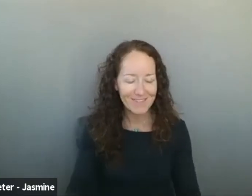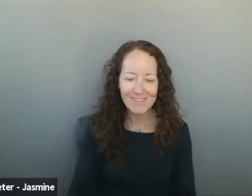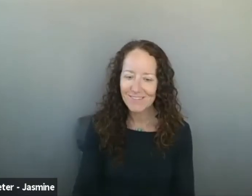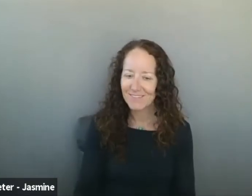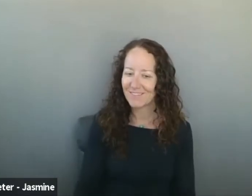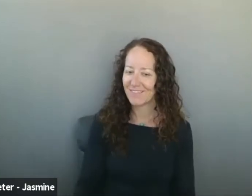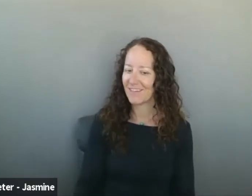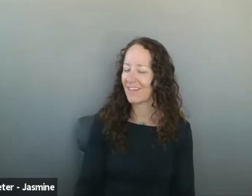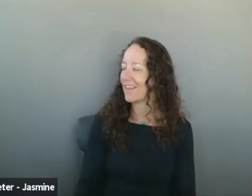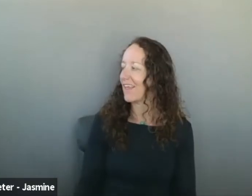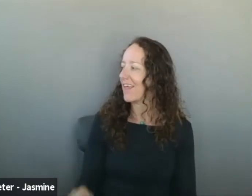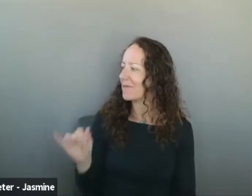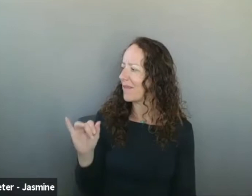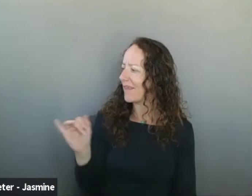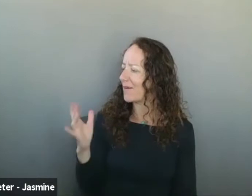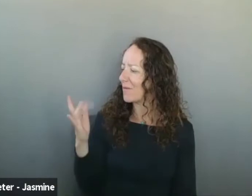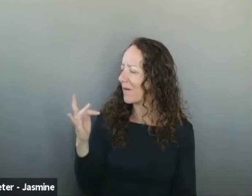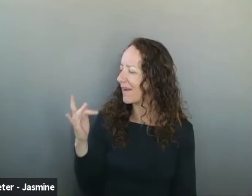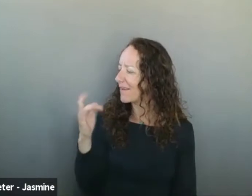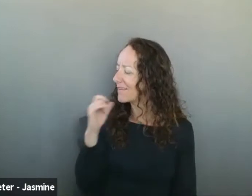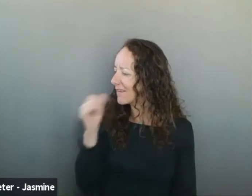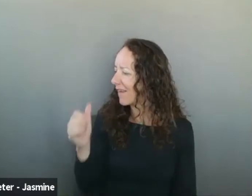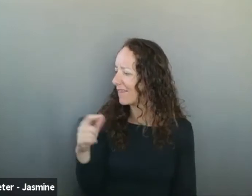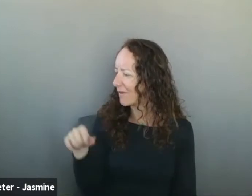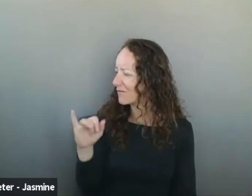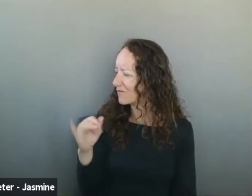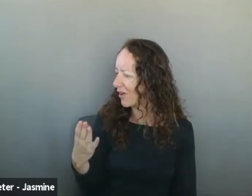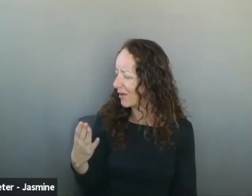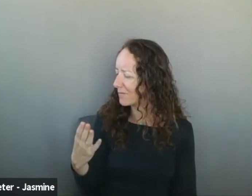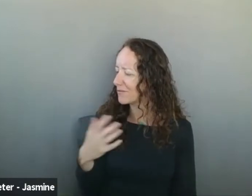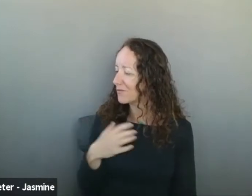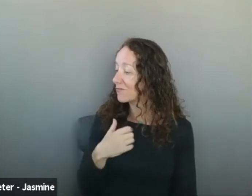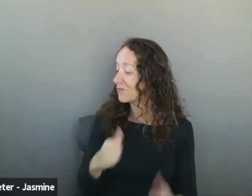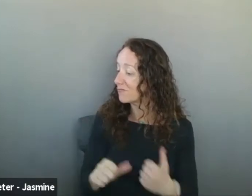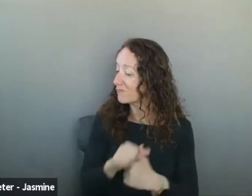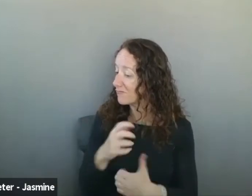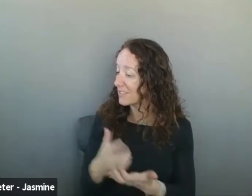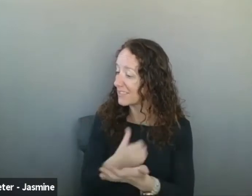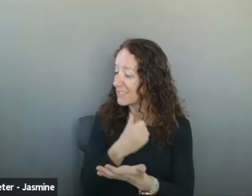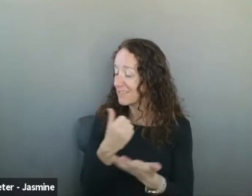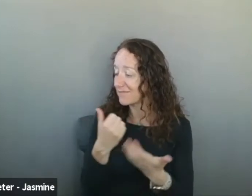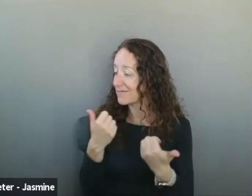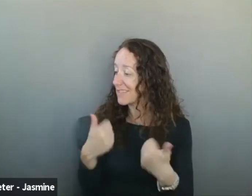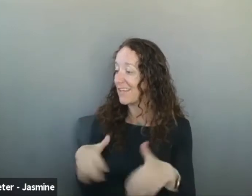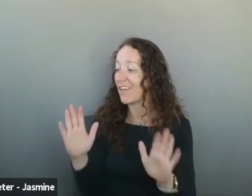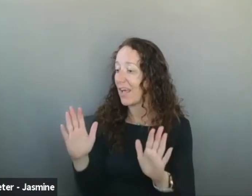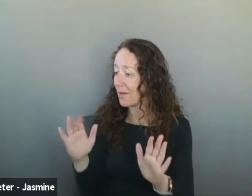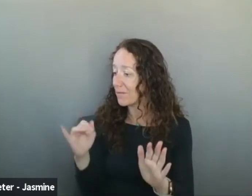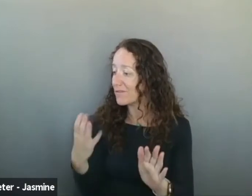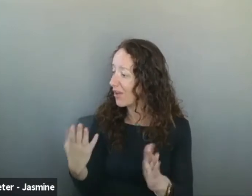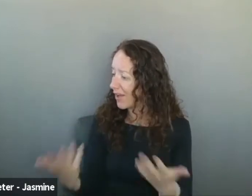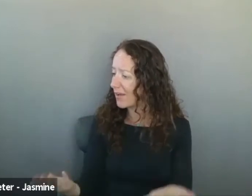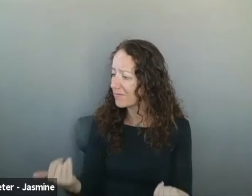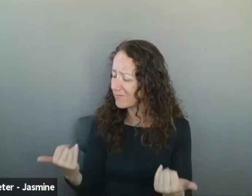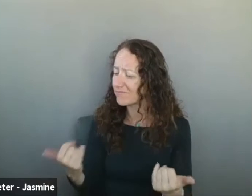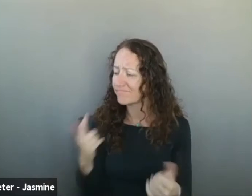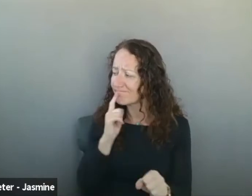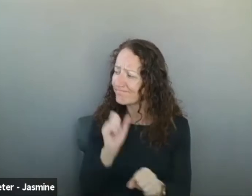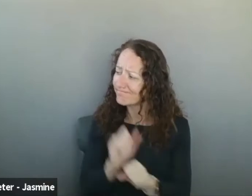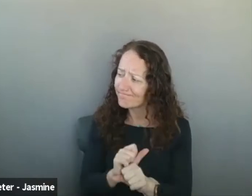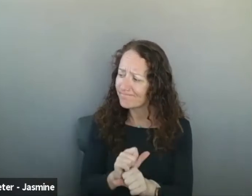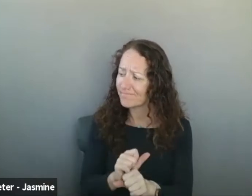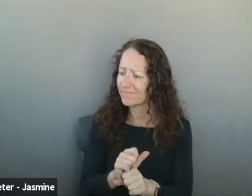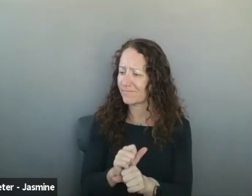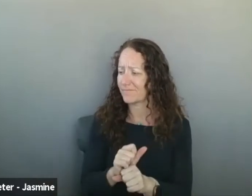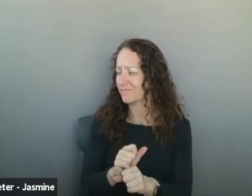I'm like, why don't you risk giving up these jobs? Like, I mean, come on, let's be real. Risk giving up a job,